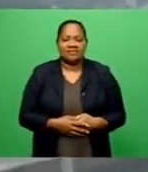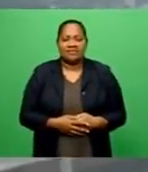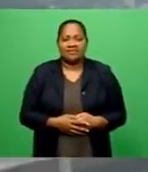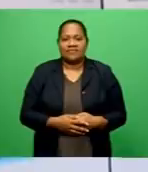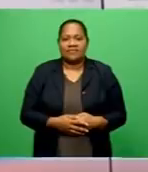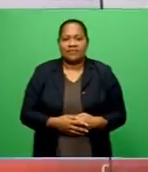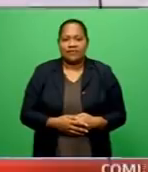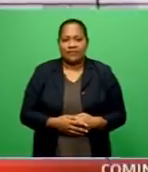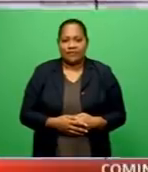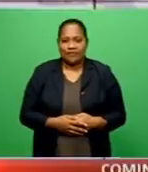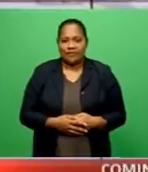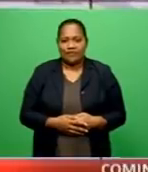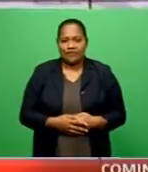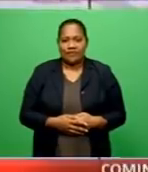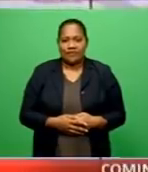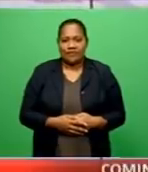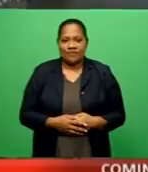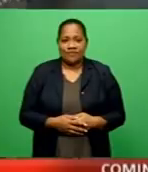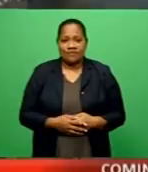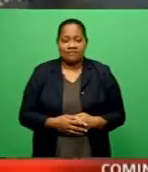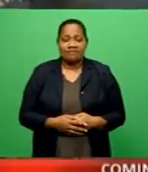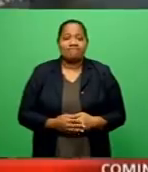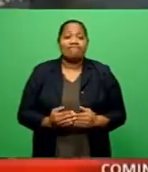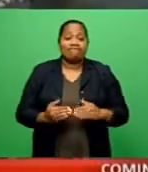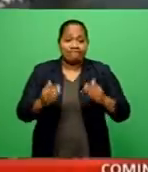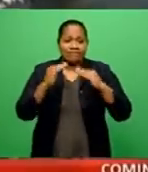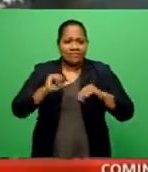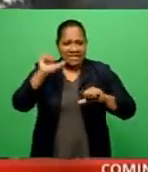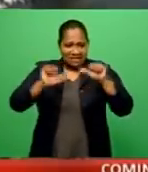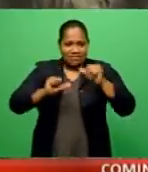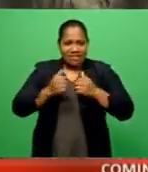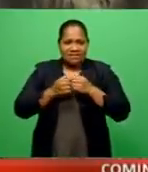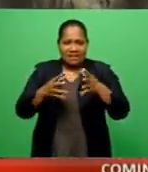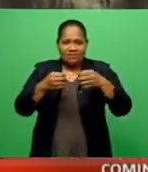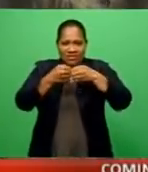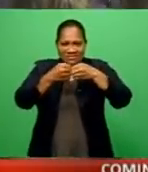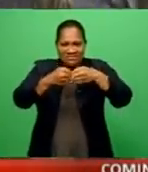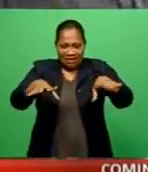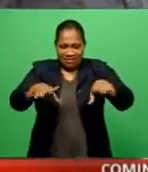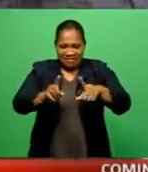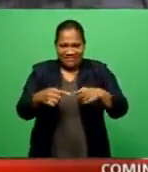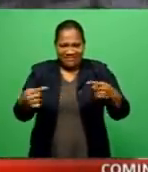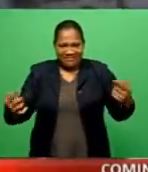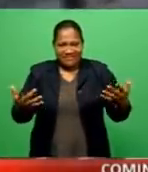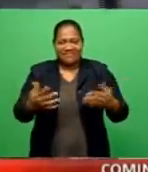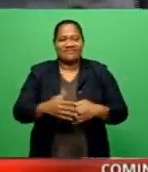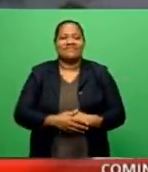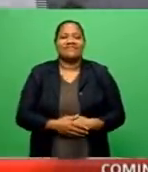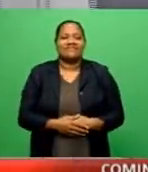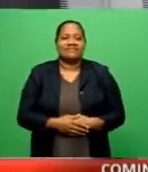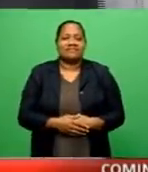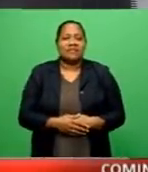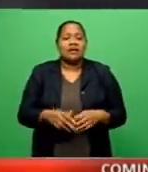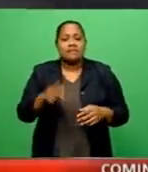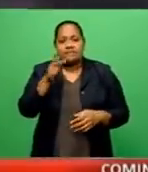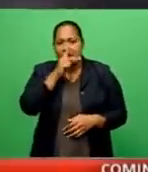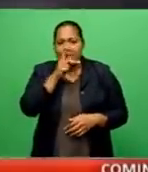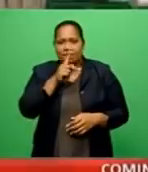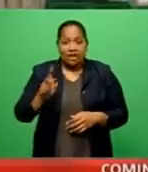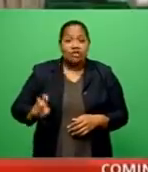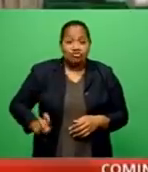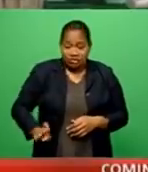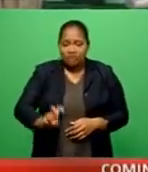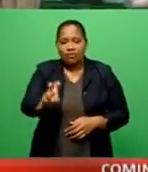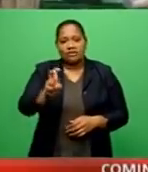News. Still to come, assessments begin on damaged utilities and public transport back on